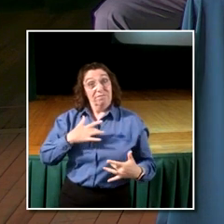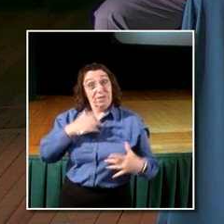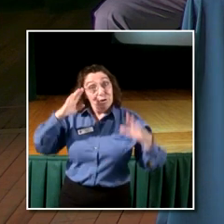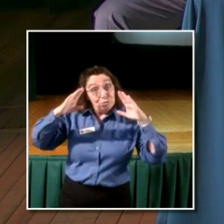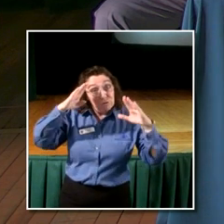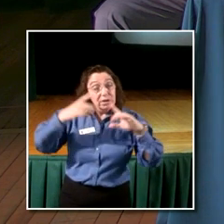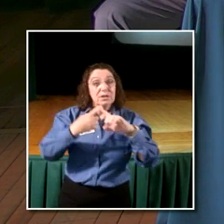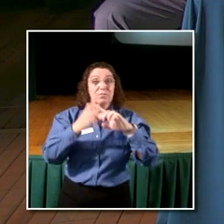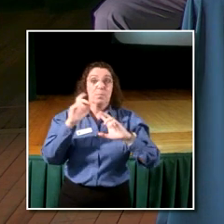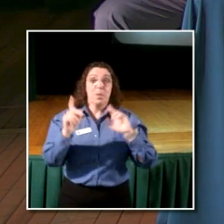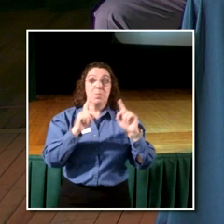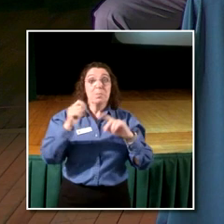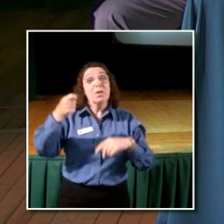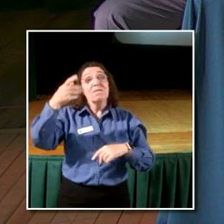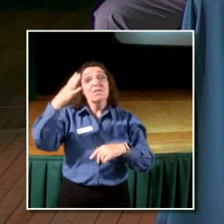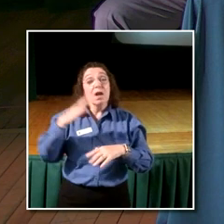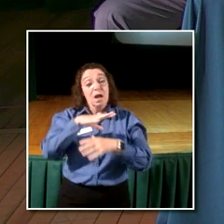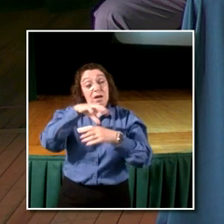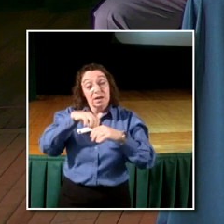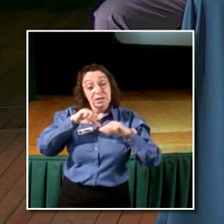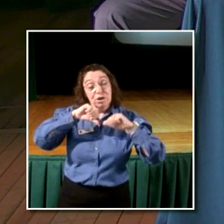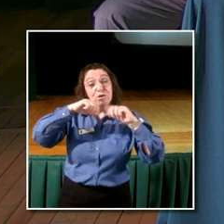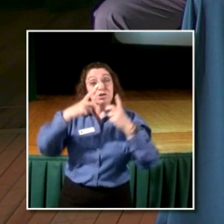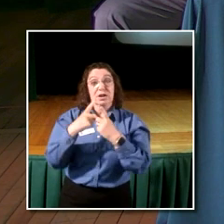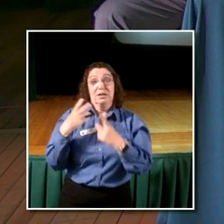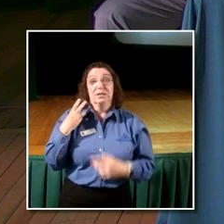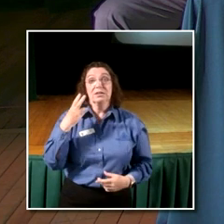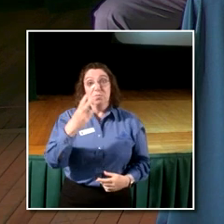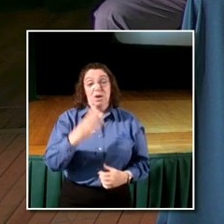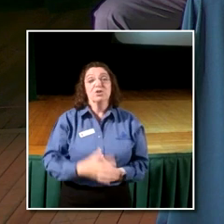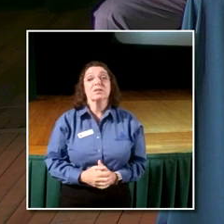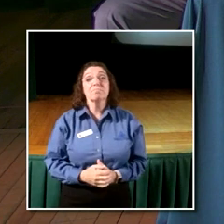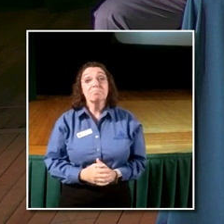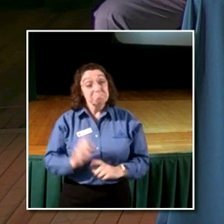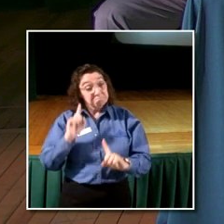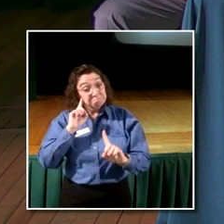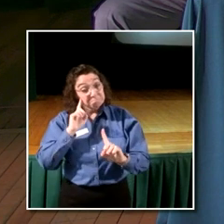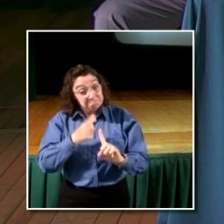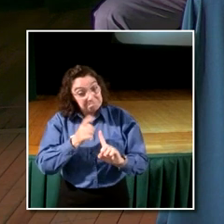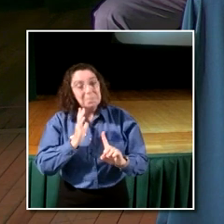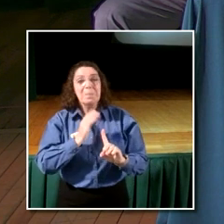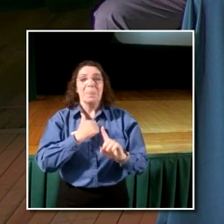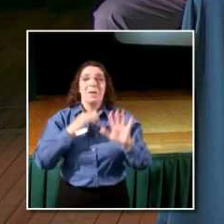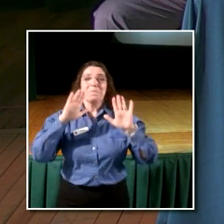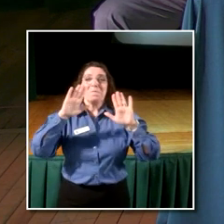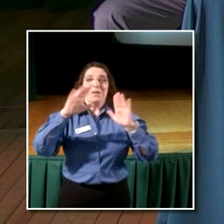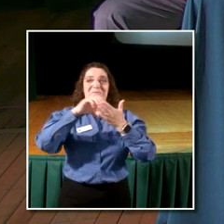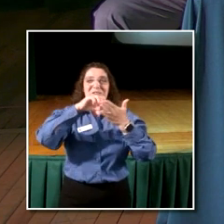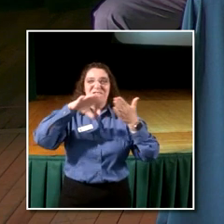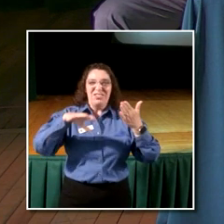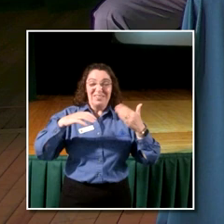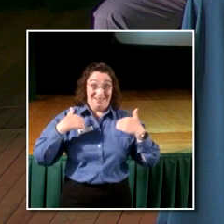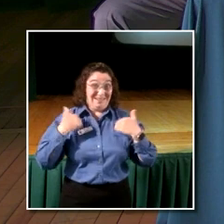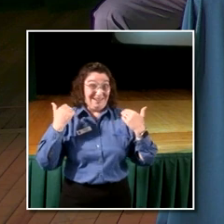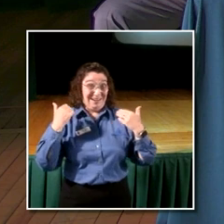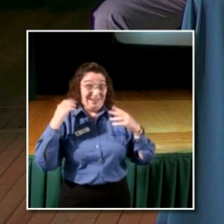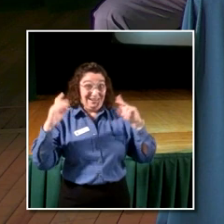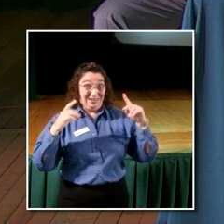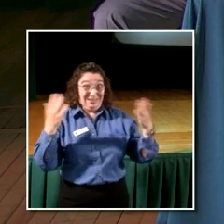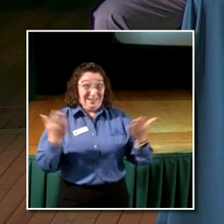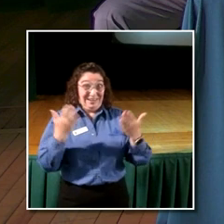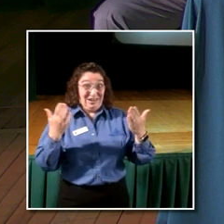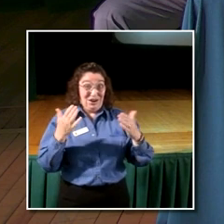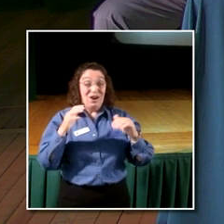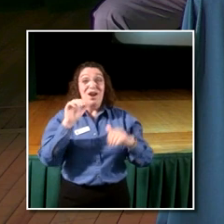the people of God in the Archdiocese of Washington, especially our wonderful students and young adults here